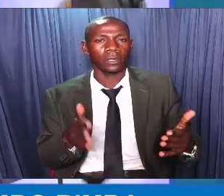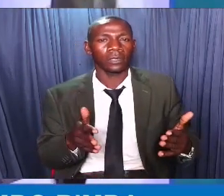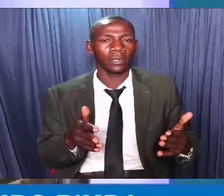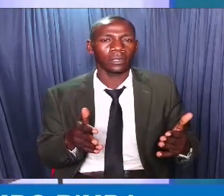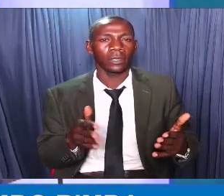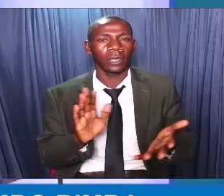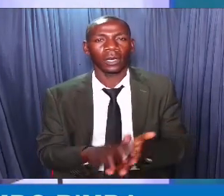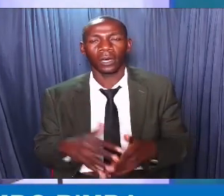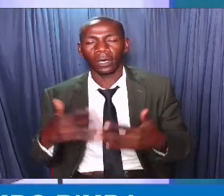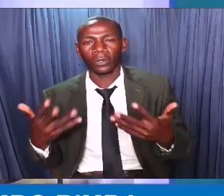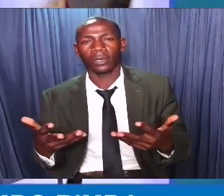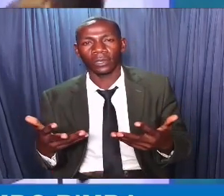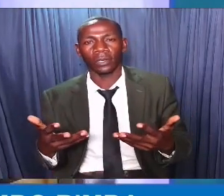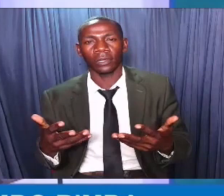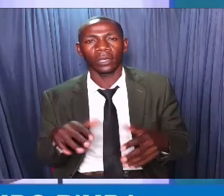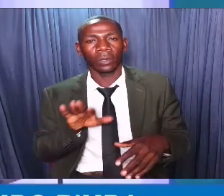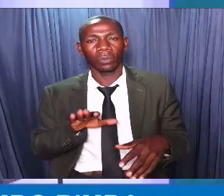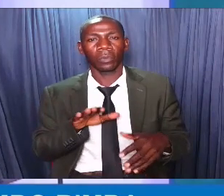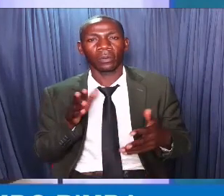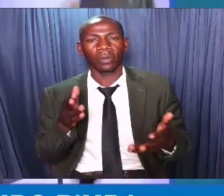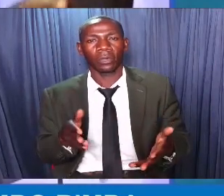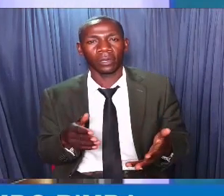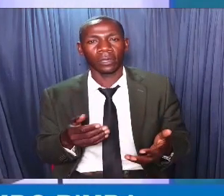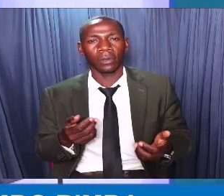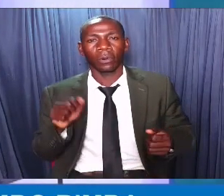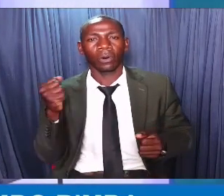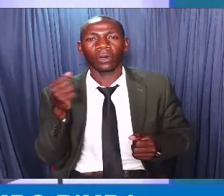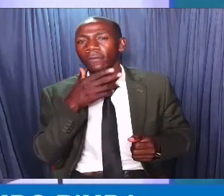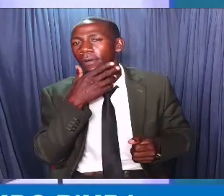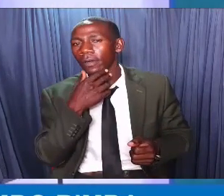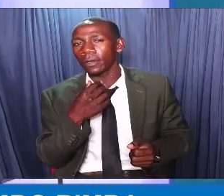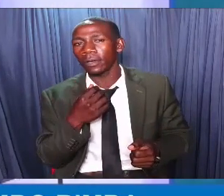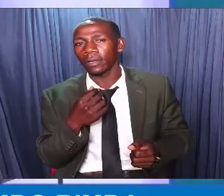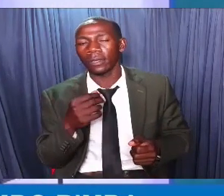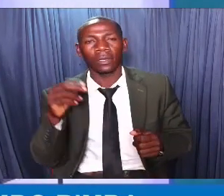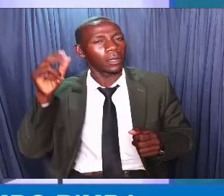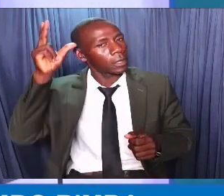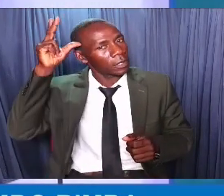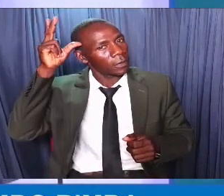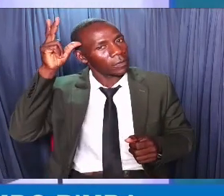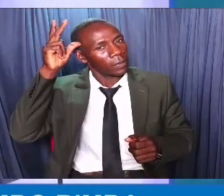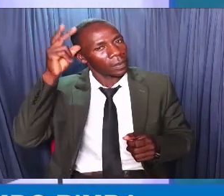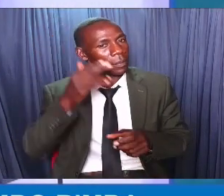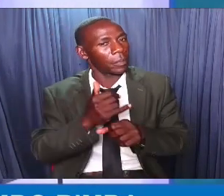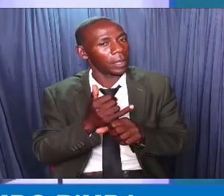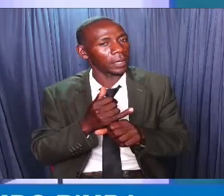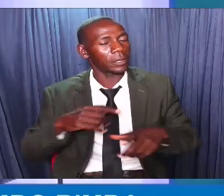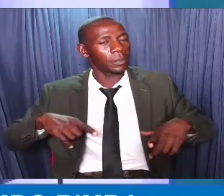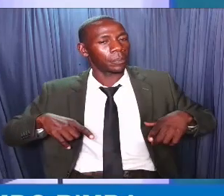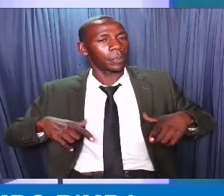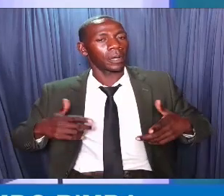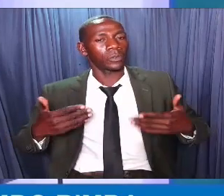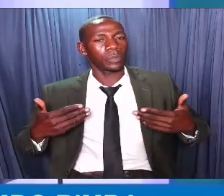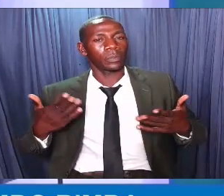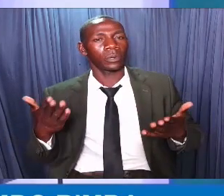leaders. Hallelujah. Hallelujah. Wa mama, between women, wazee, and gentlemen. Shetani ameifanya kitu cha thamani sana. The devil has made it